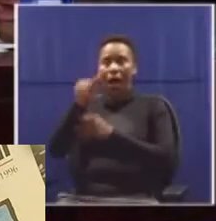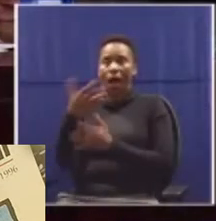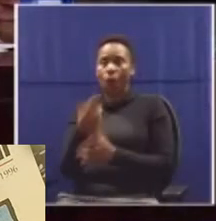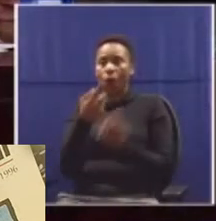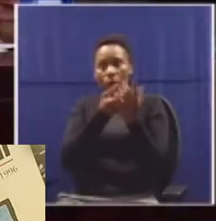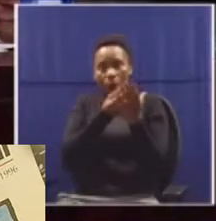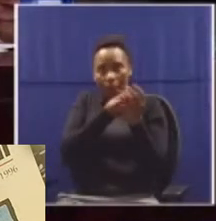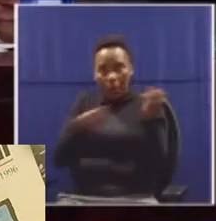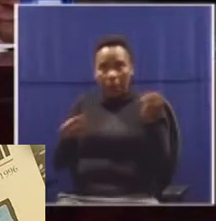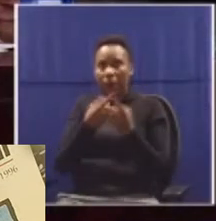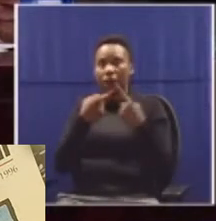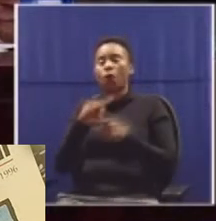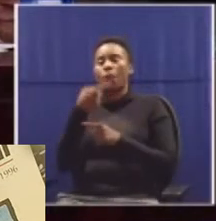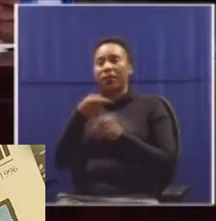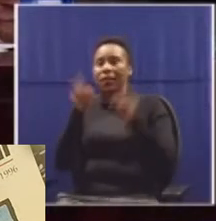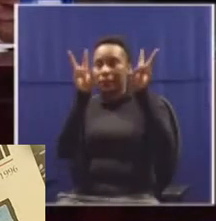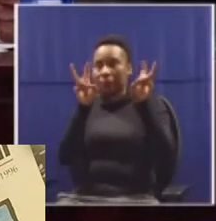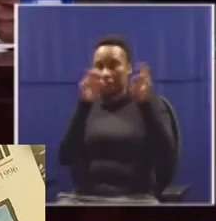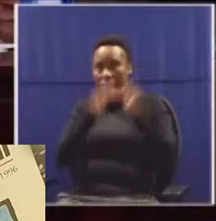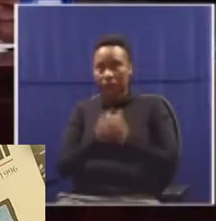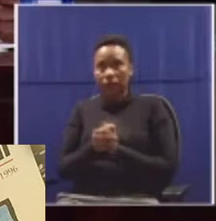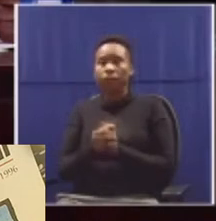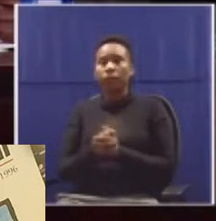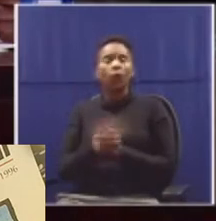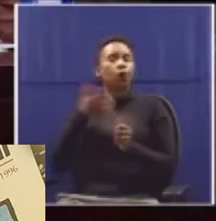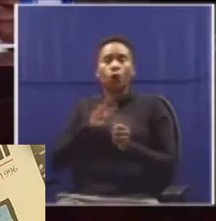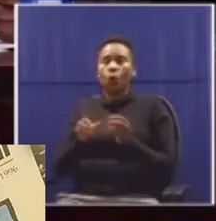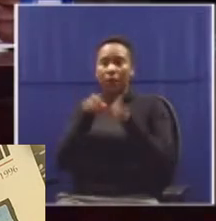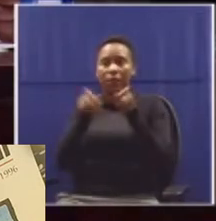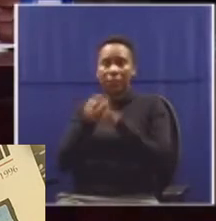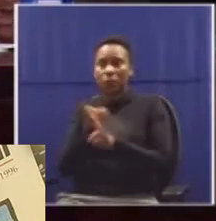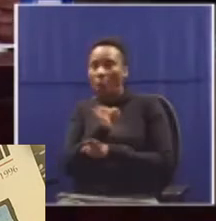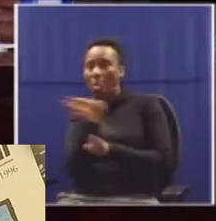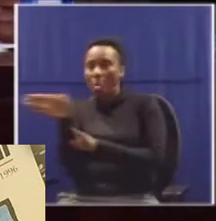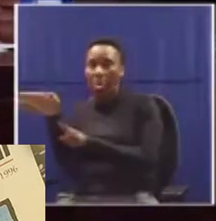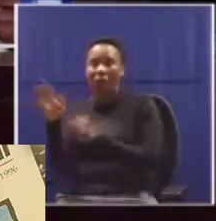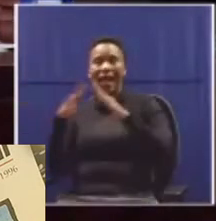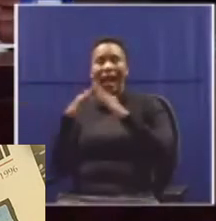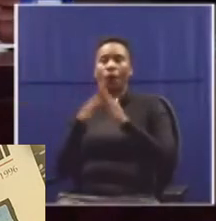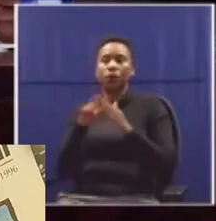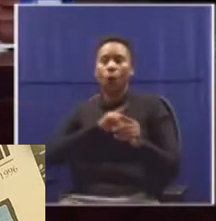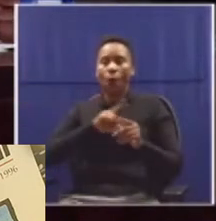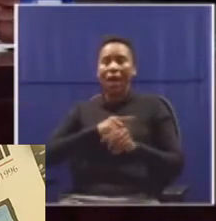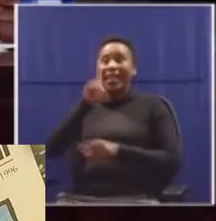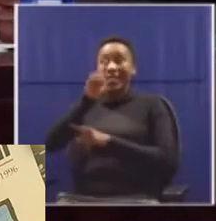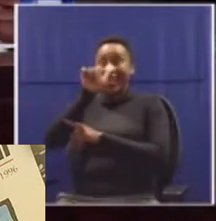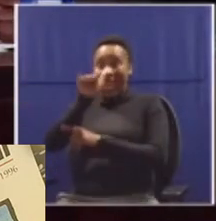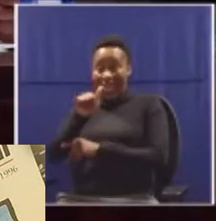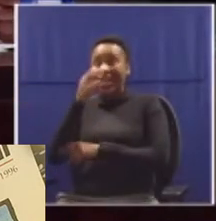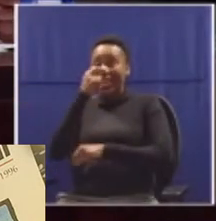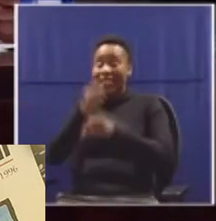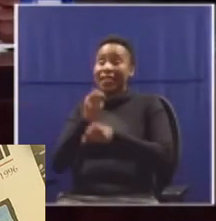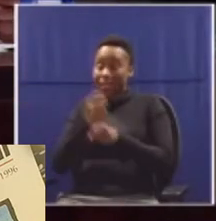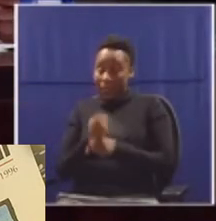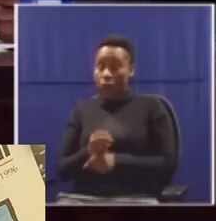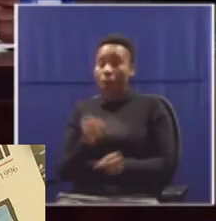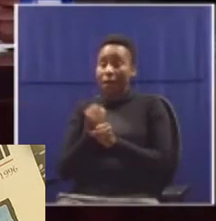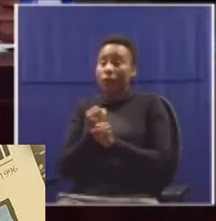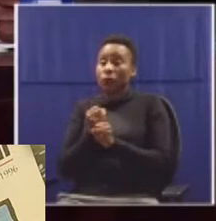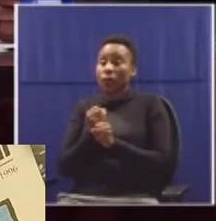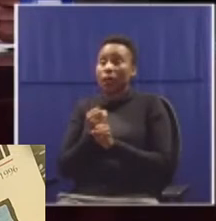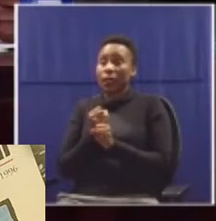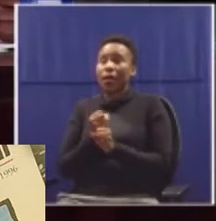not travelize important matters by misleading the house because the D.A needs to try and gain traction for the next years ANC and